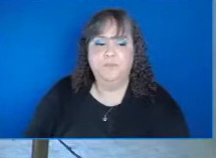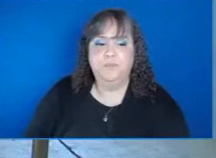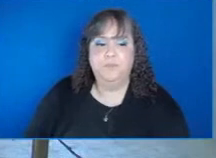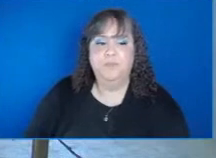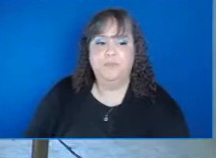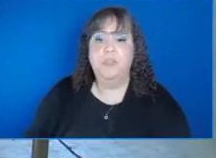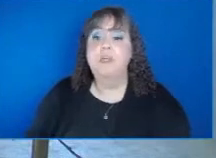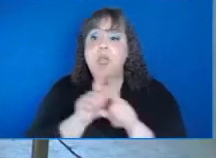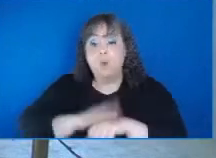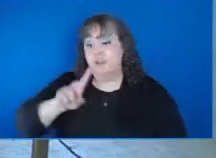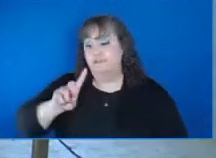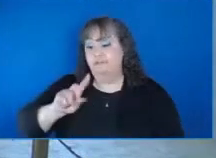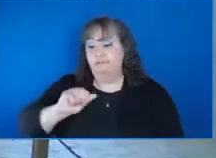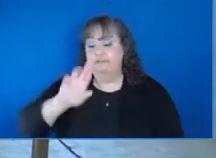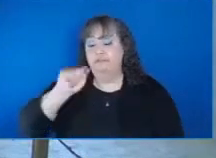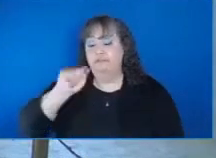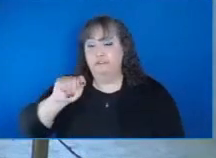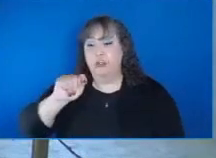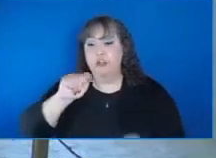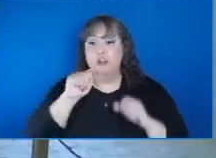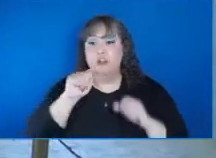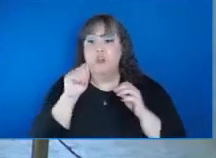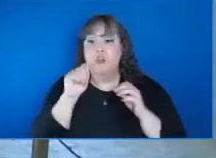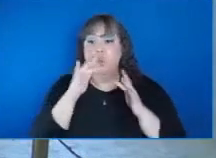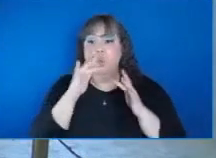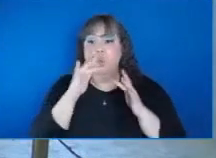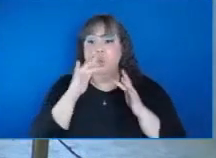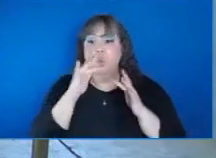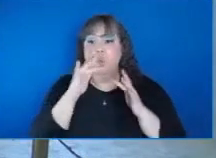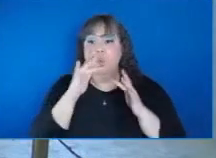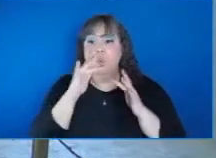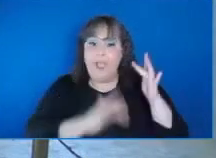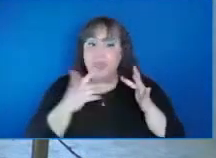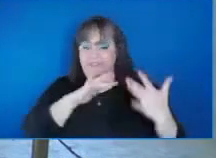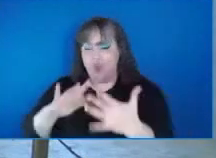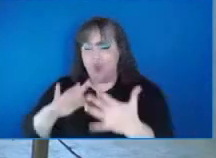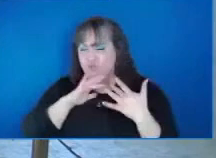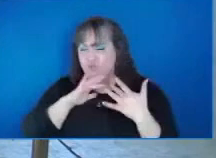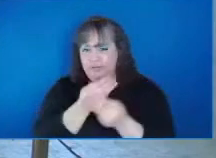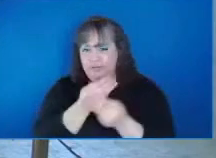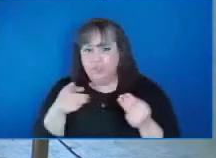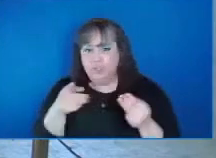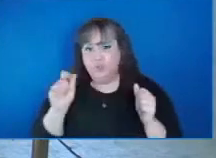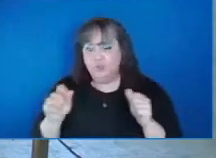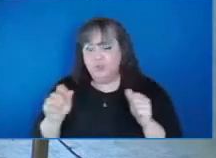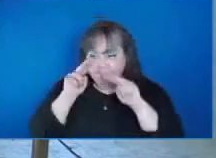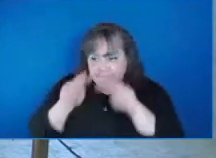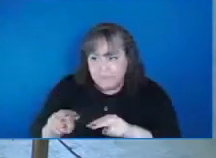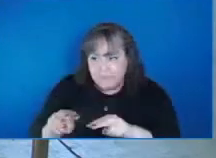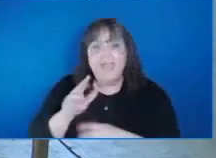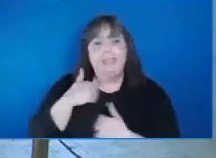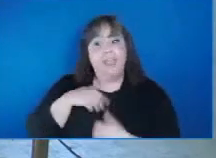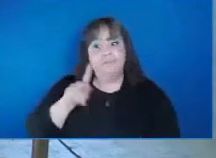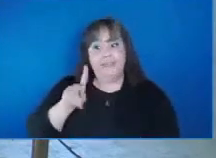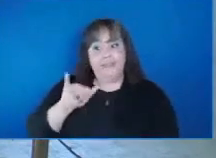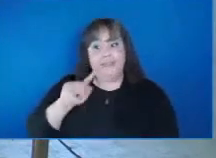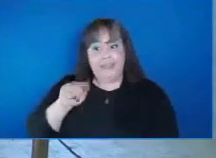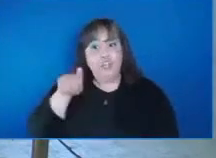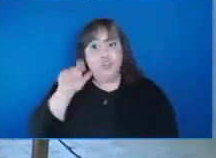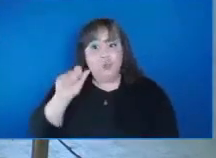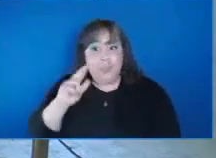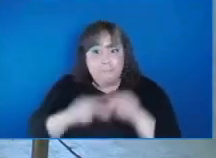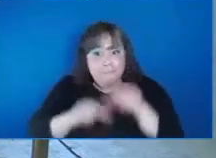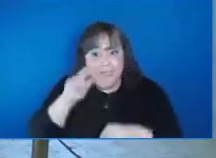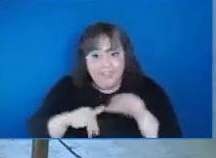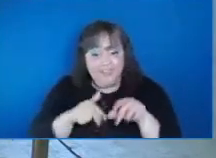great outreach materials. So you can go under outreach on the DART website. And there's a kit where you can build the DART spacecraft out of blocks. That's